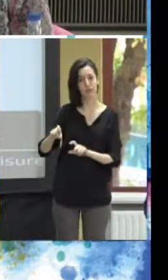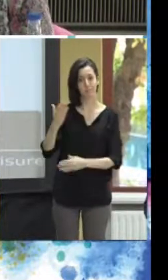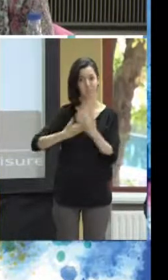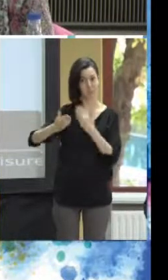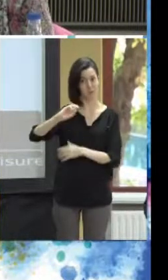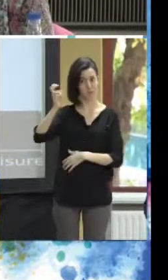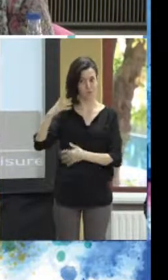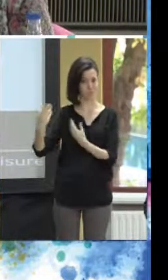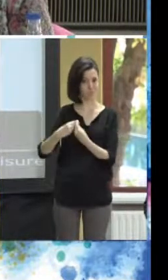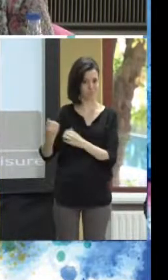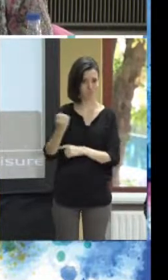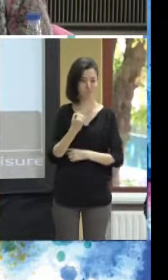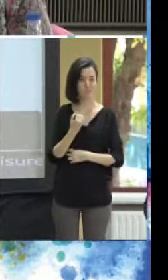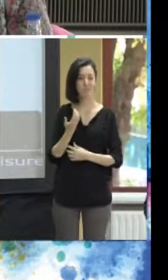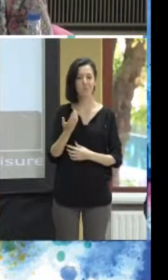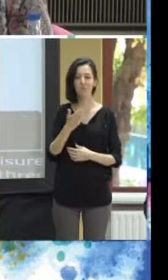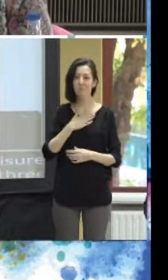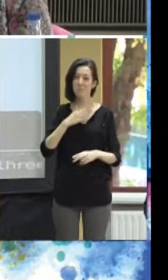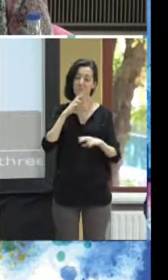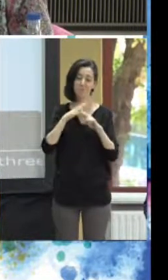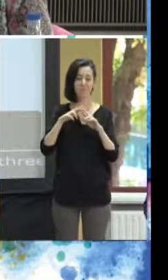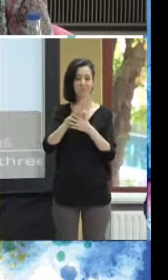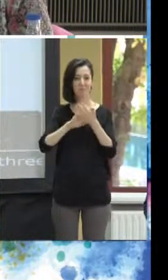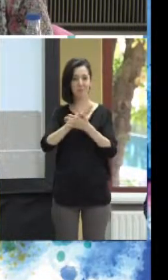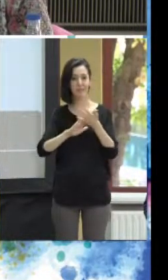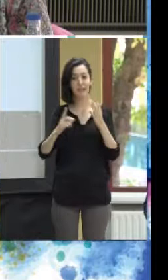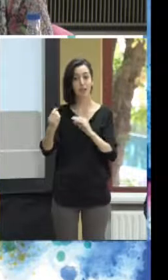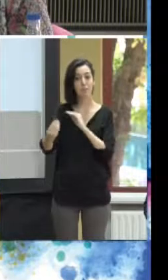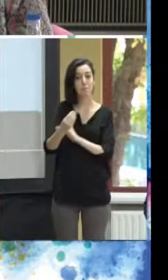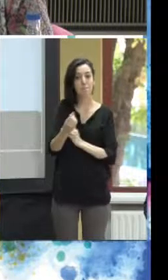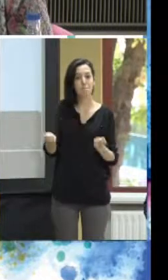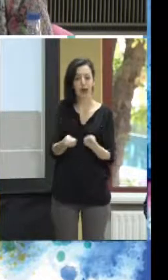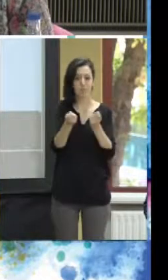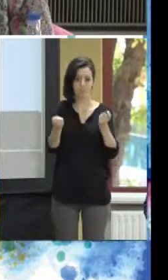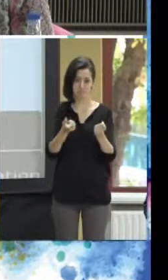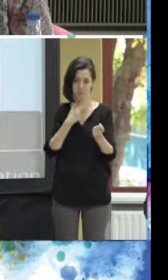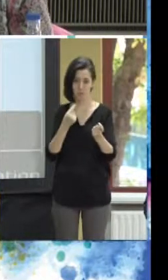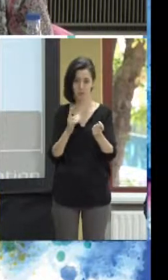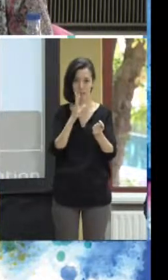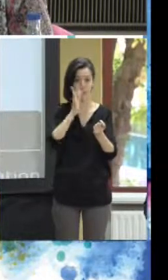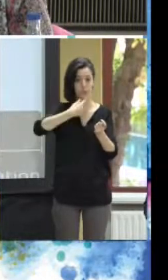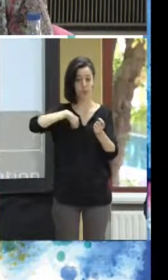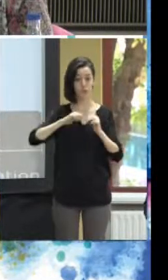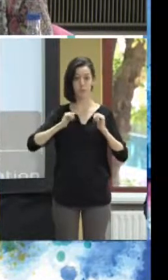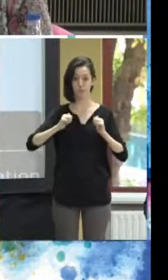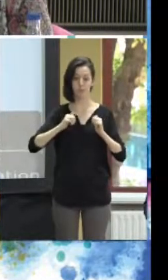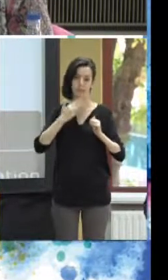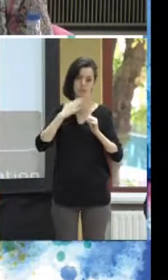other collaborators and agents. We never like to talk about sponsorship, because since the beginning we get involved